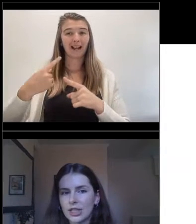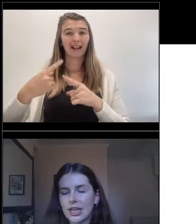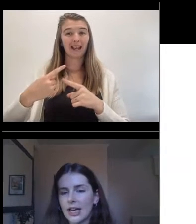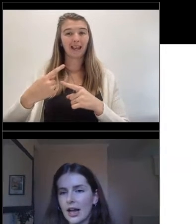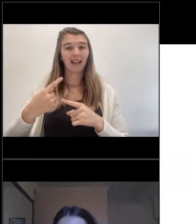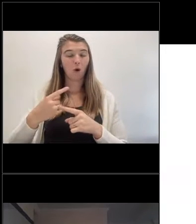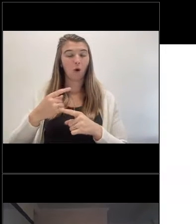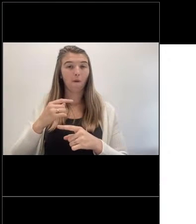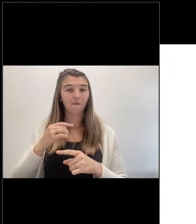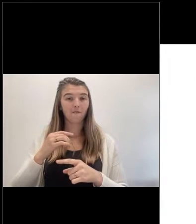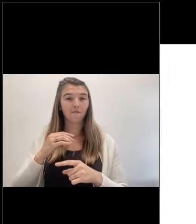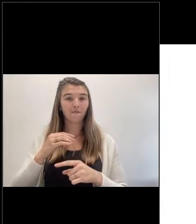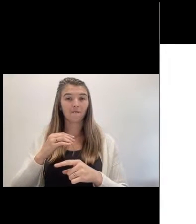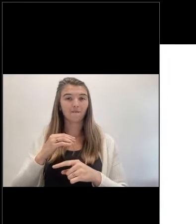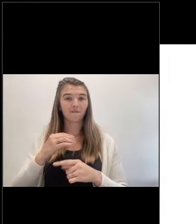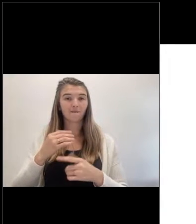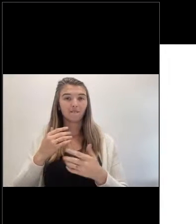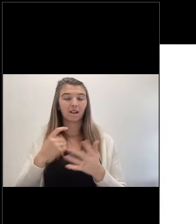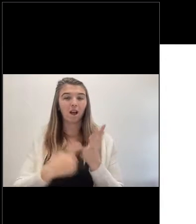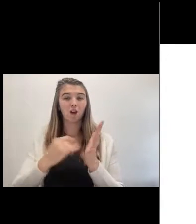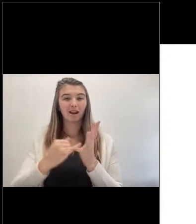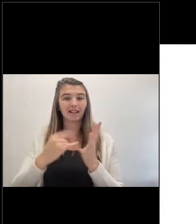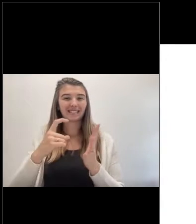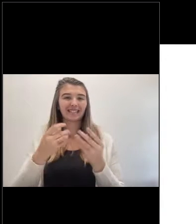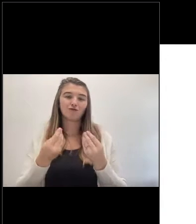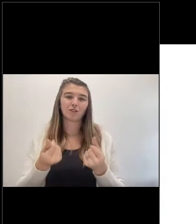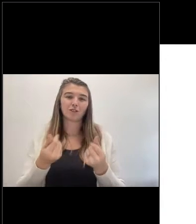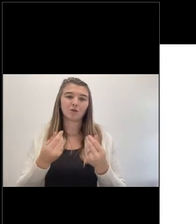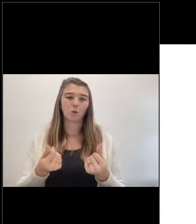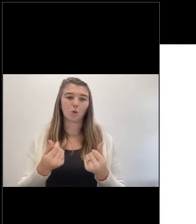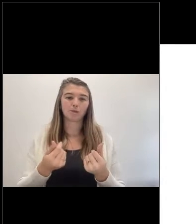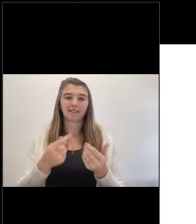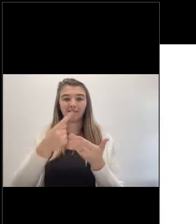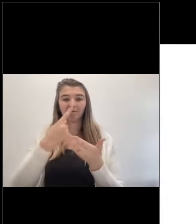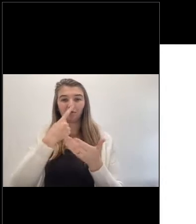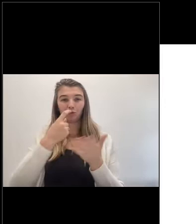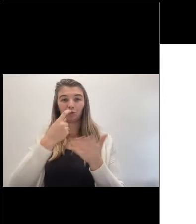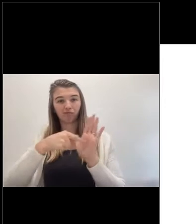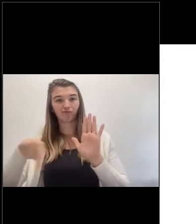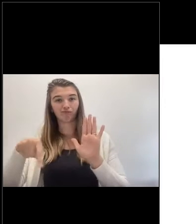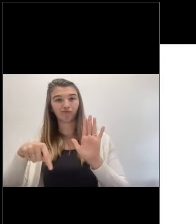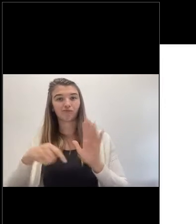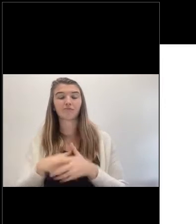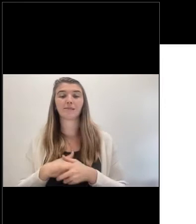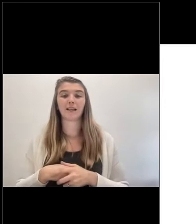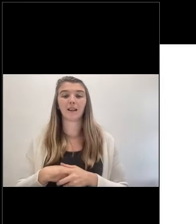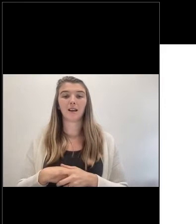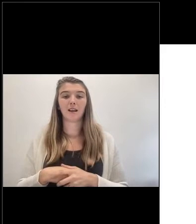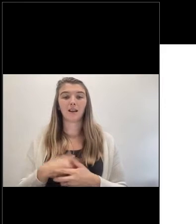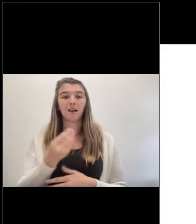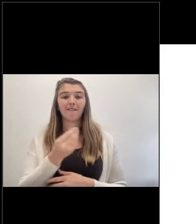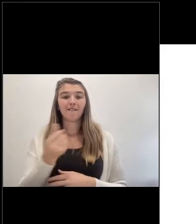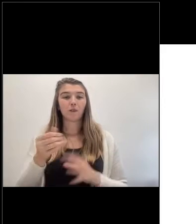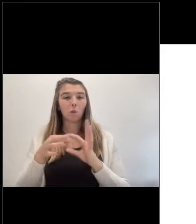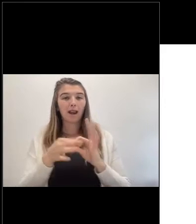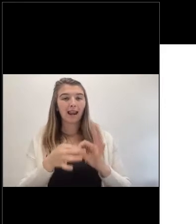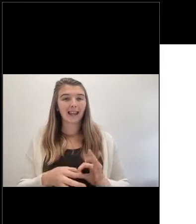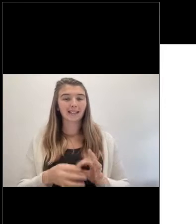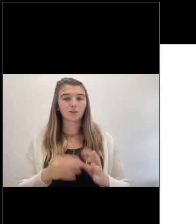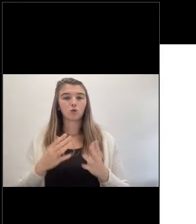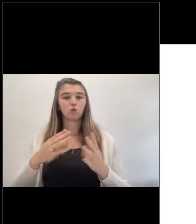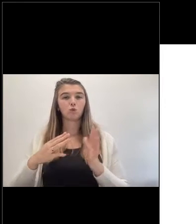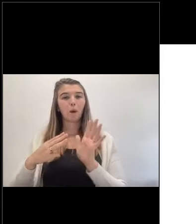start, especially the RSC explainers, which can be found on our website. And there's also some links there to the microbiology website if you want to